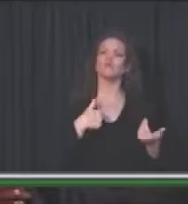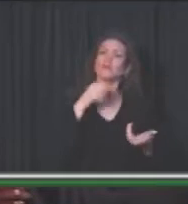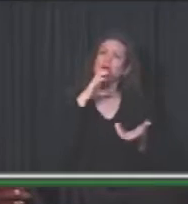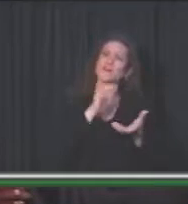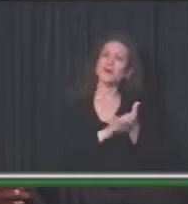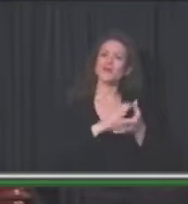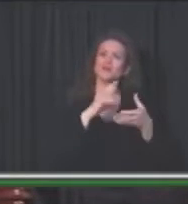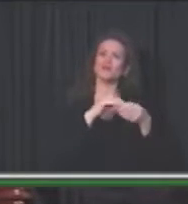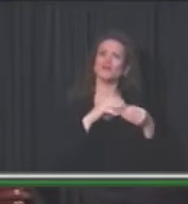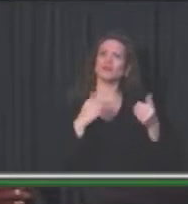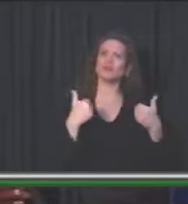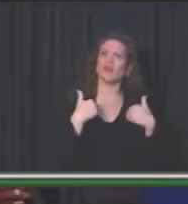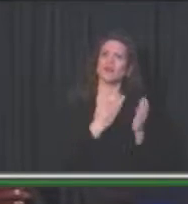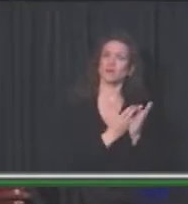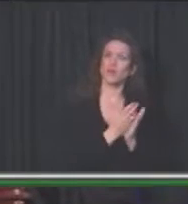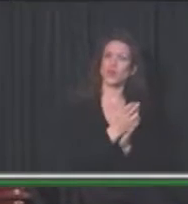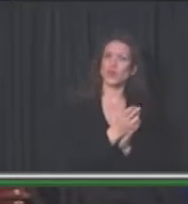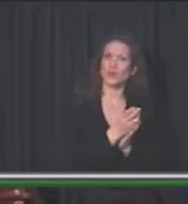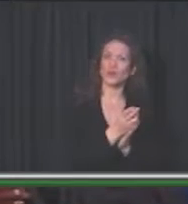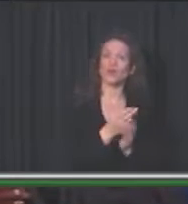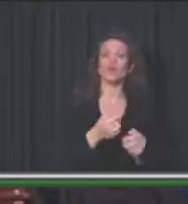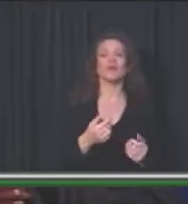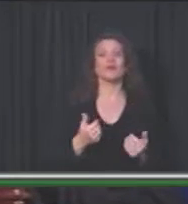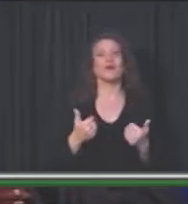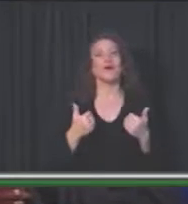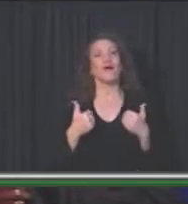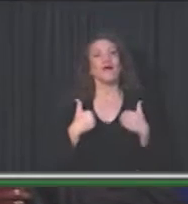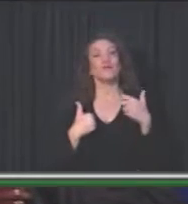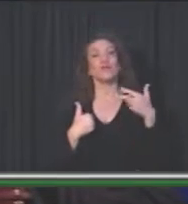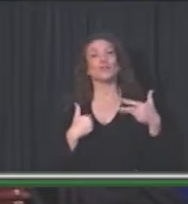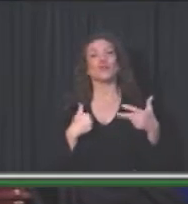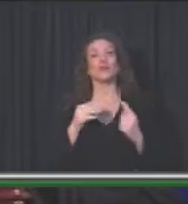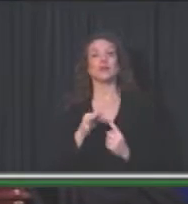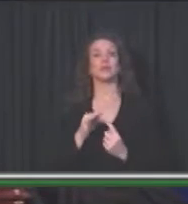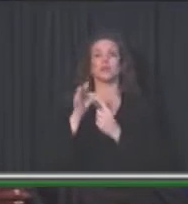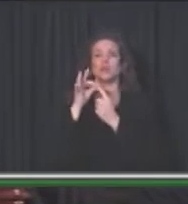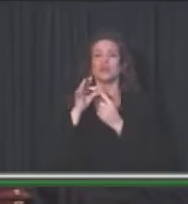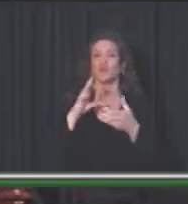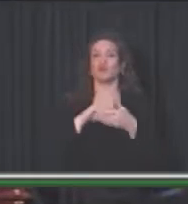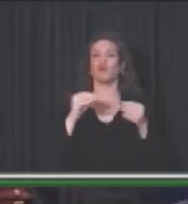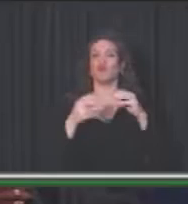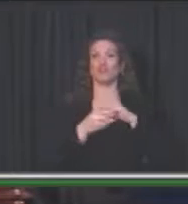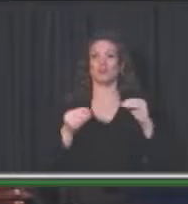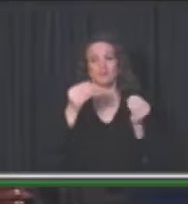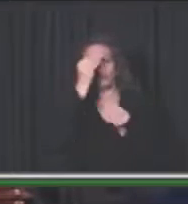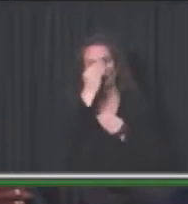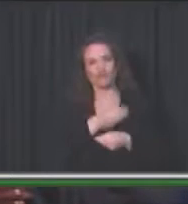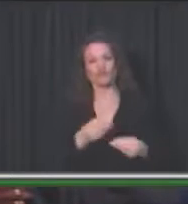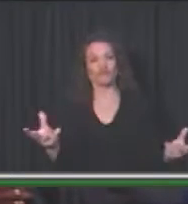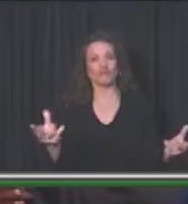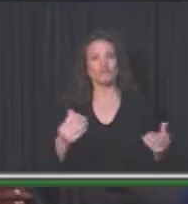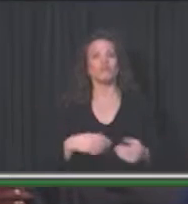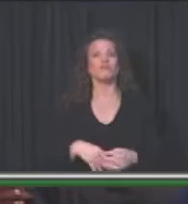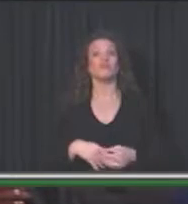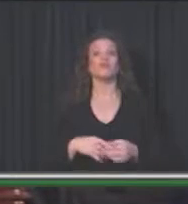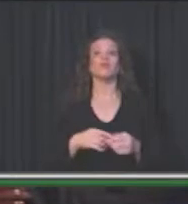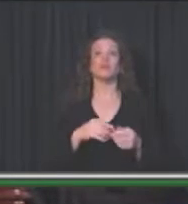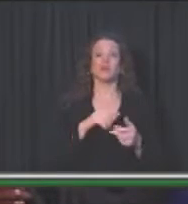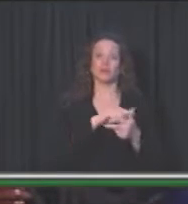truth. I want to tell you three special stories now. Three stories of